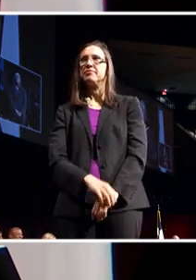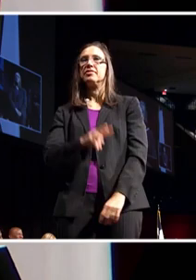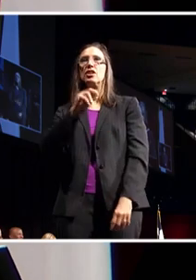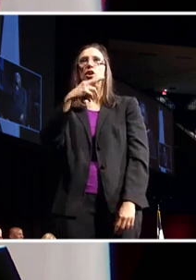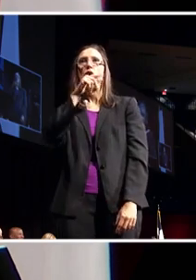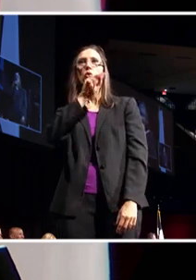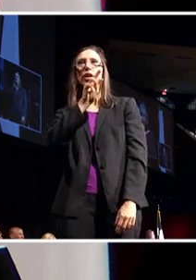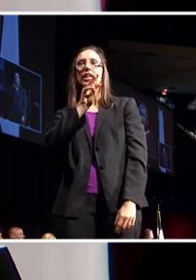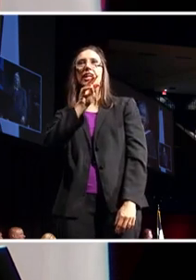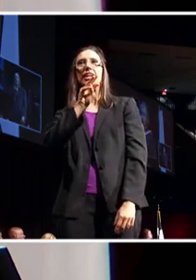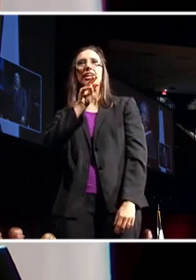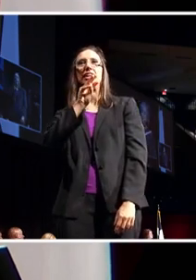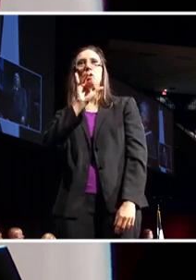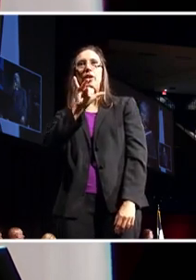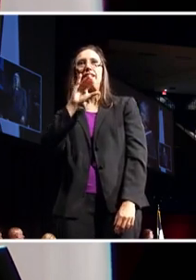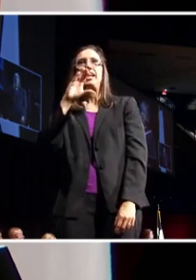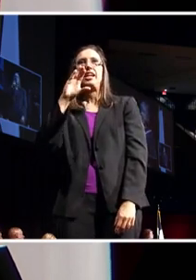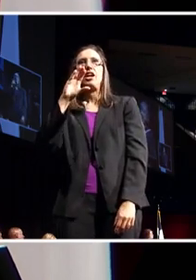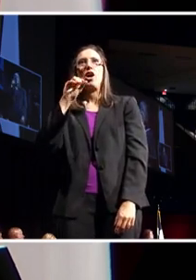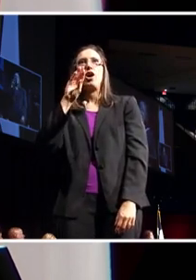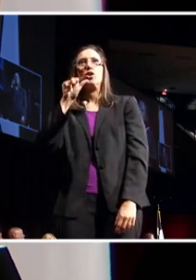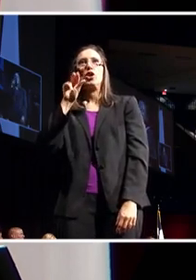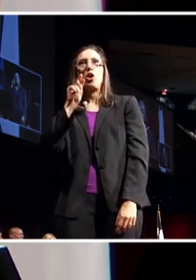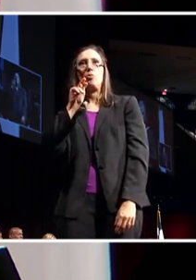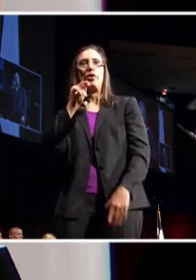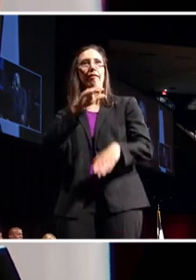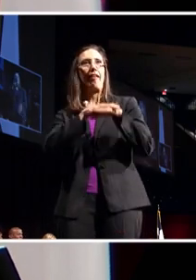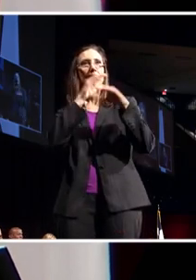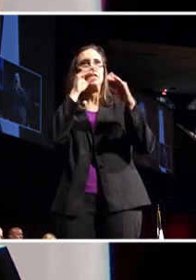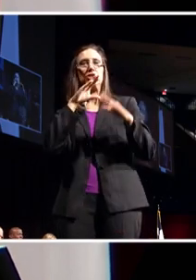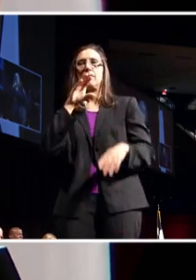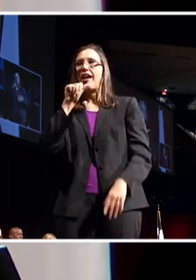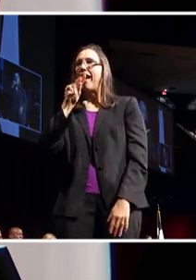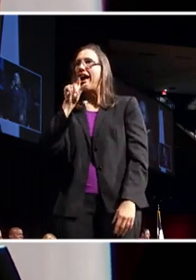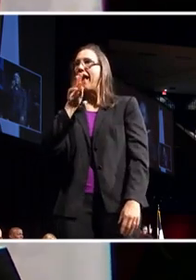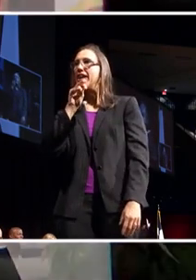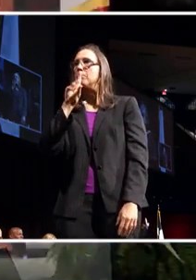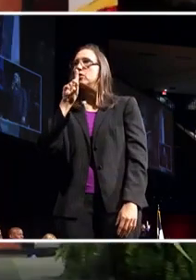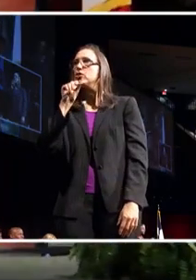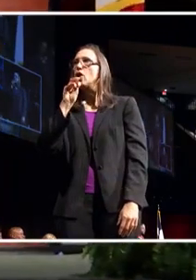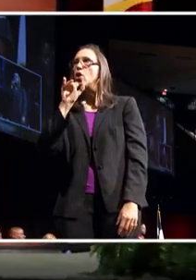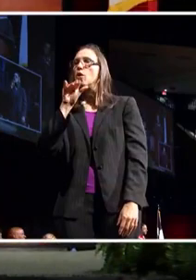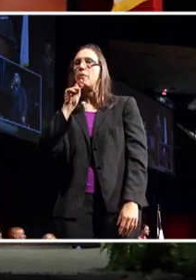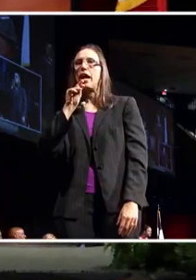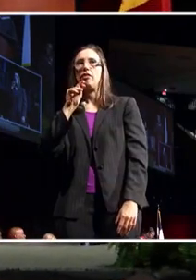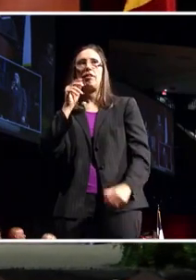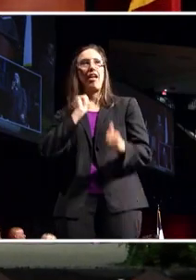Brittany Coburn, English teacher. Adam Domain, theater arts teacher.